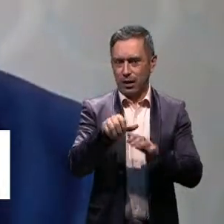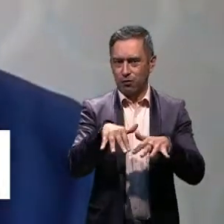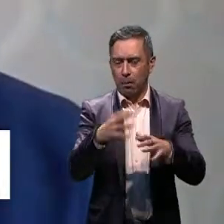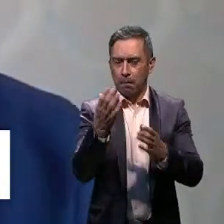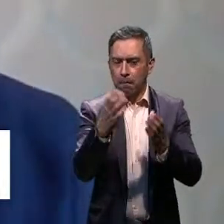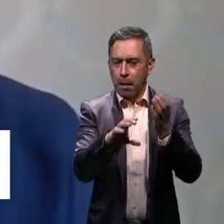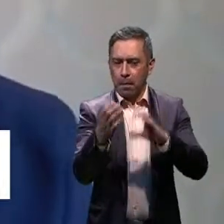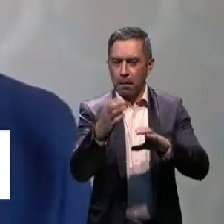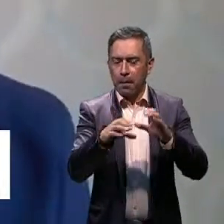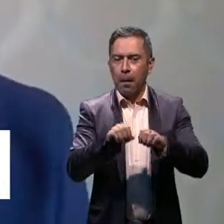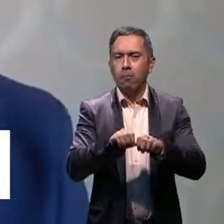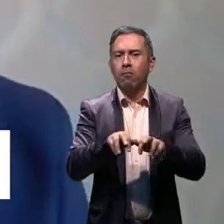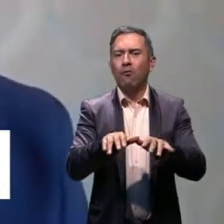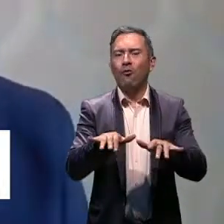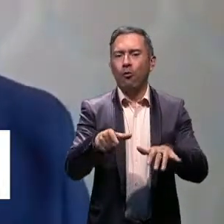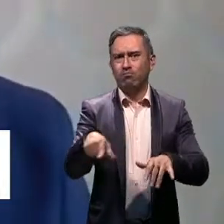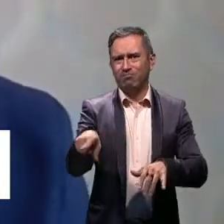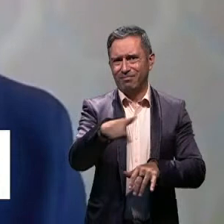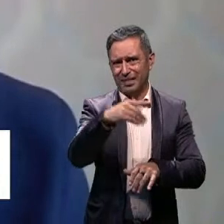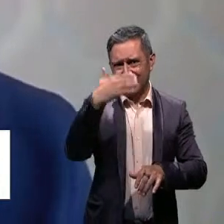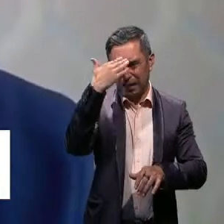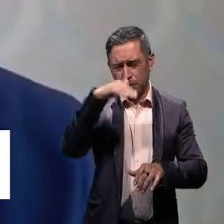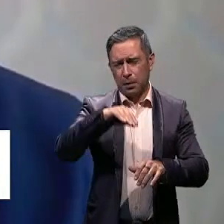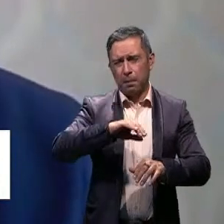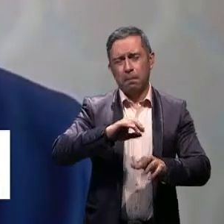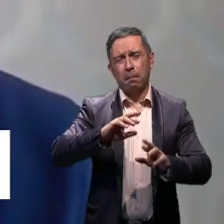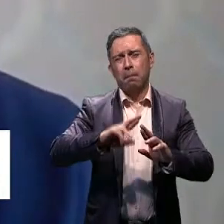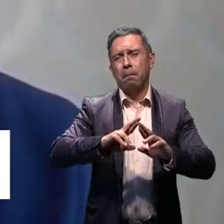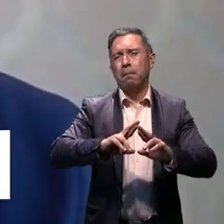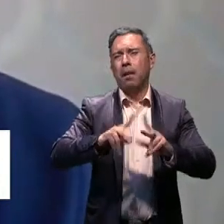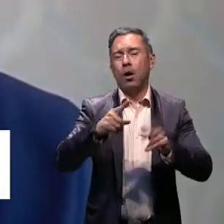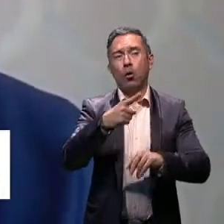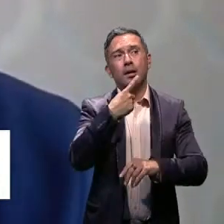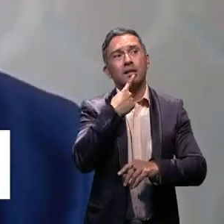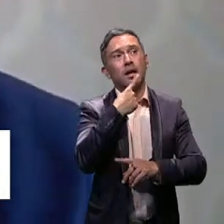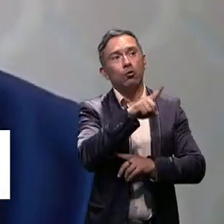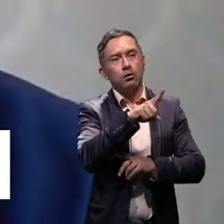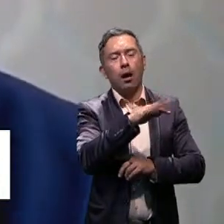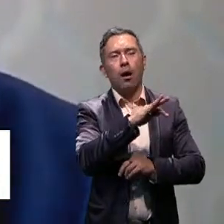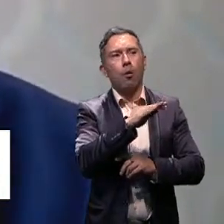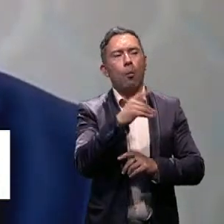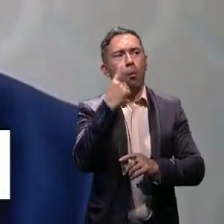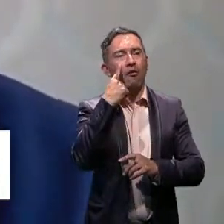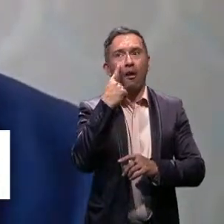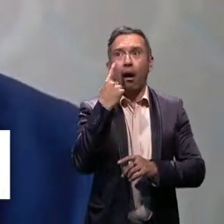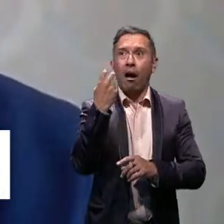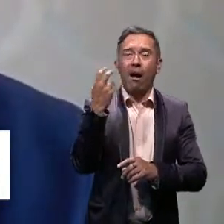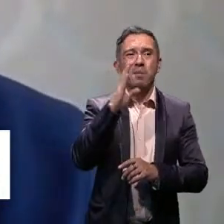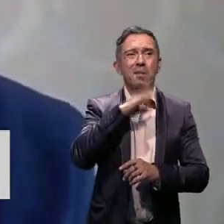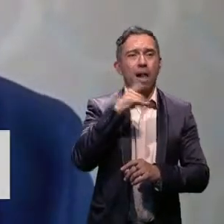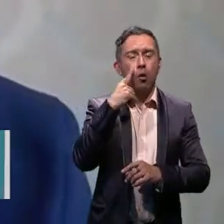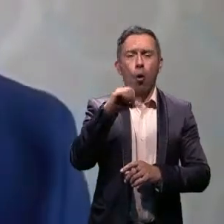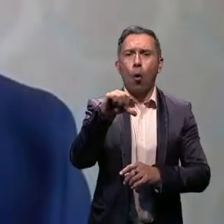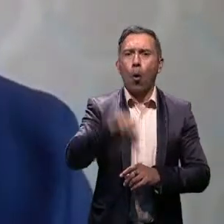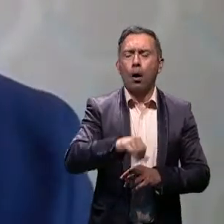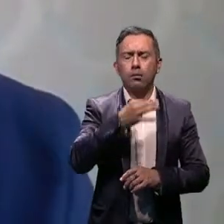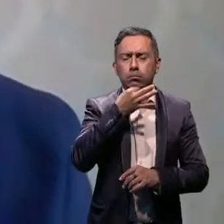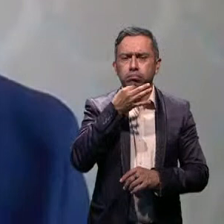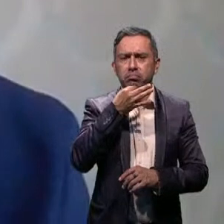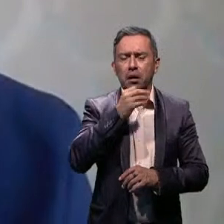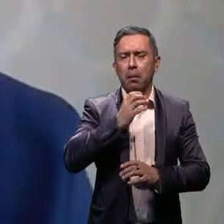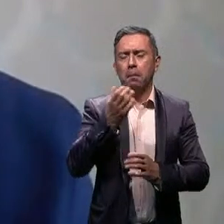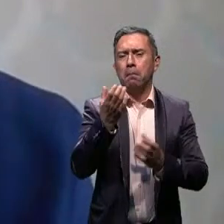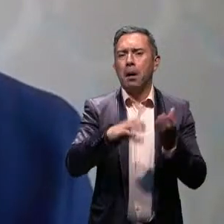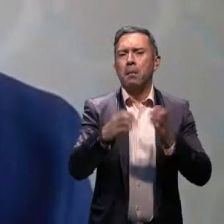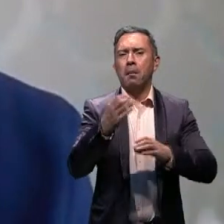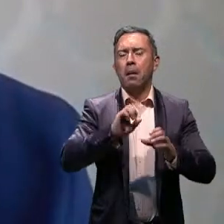allow, as we all know, to have an exponential broadcasting of a complaint or an immediate